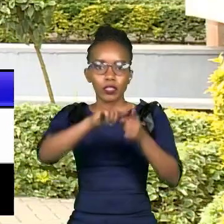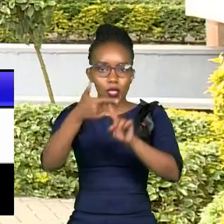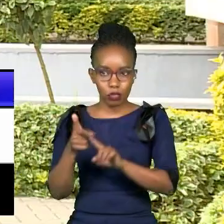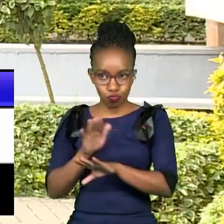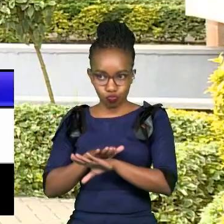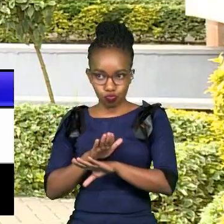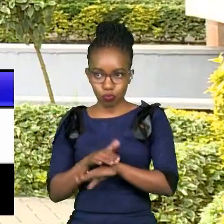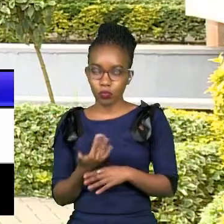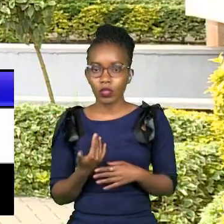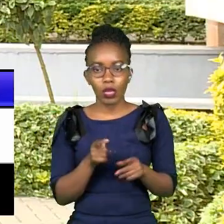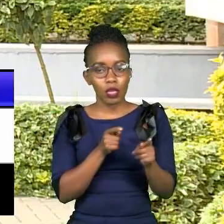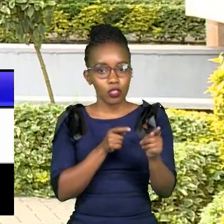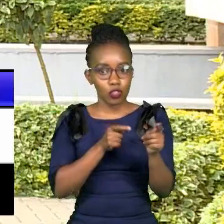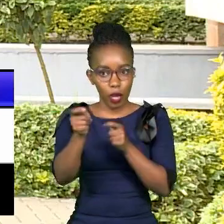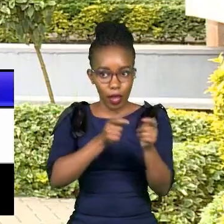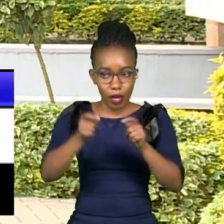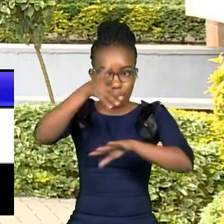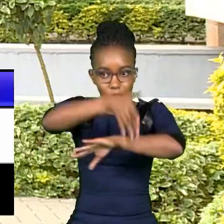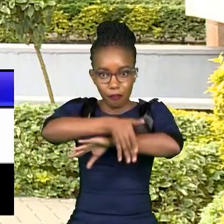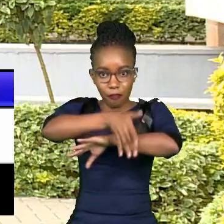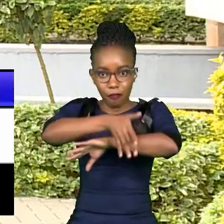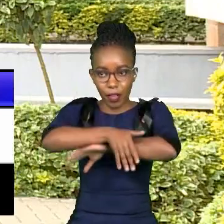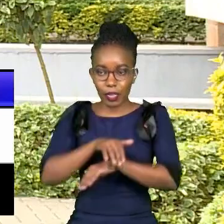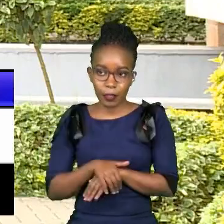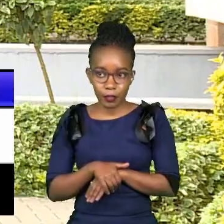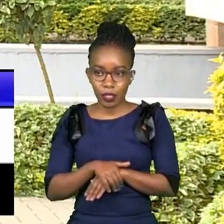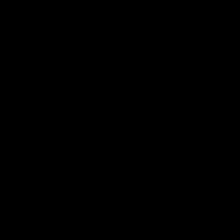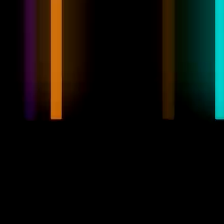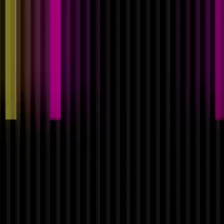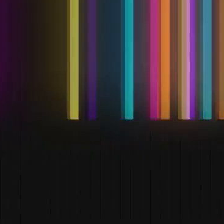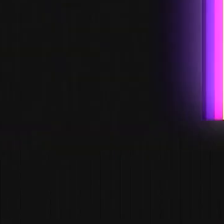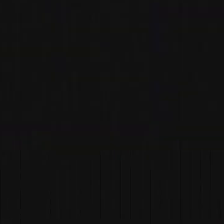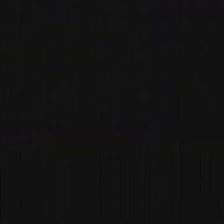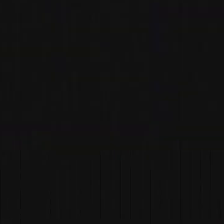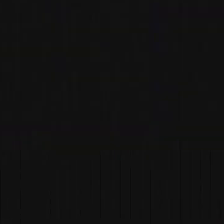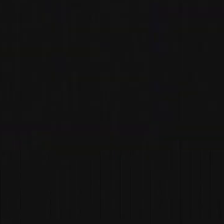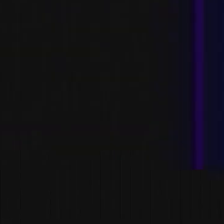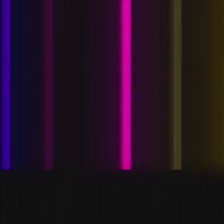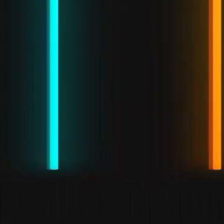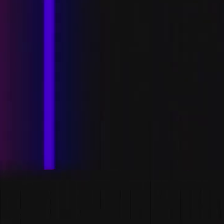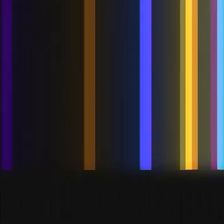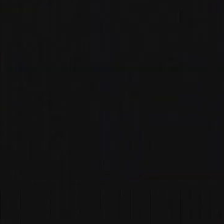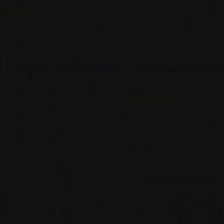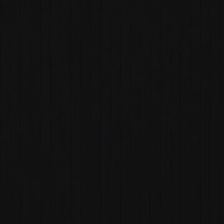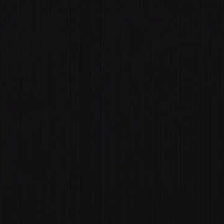standard. Trade in counterfeit and substandard goods remains to be a major challenge.